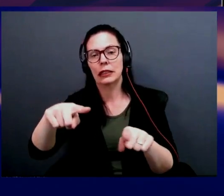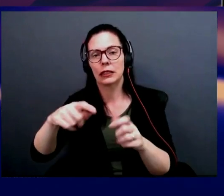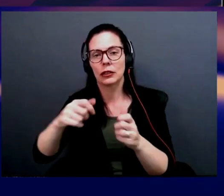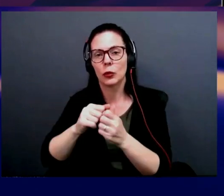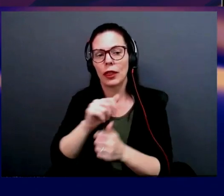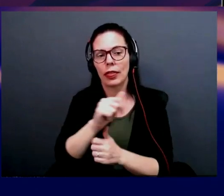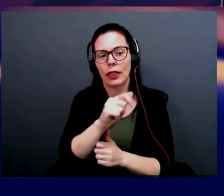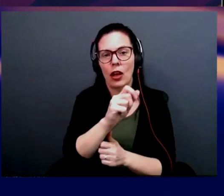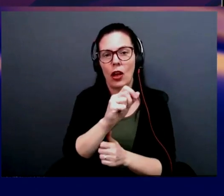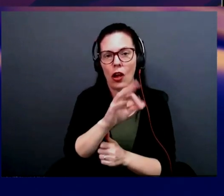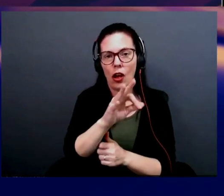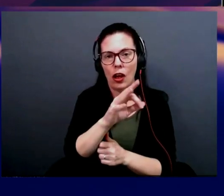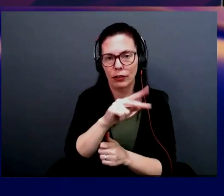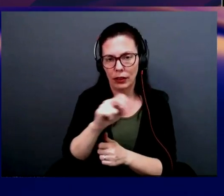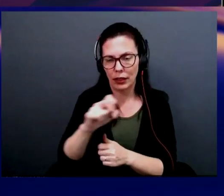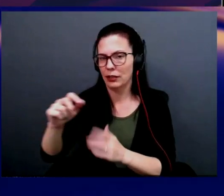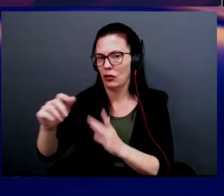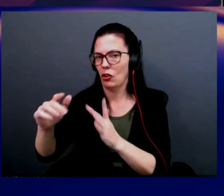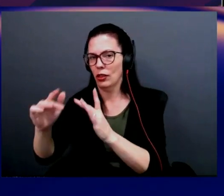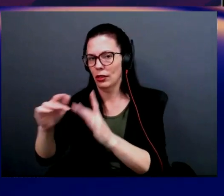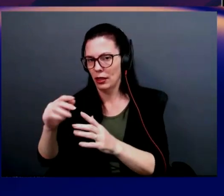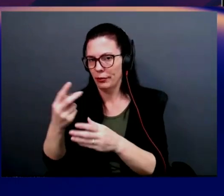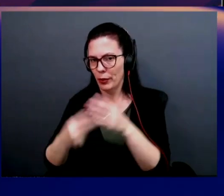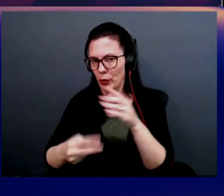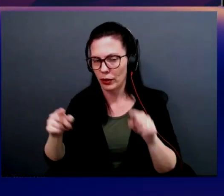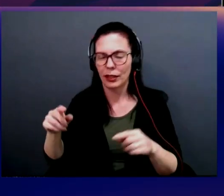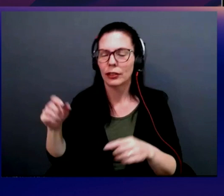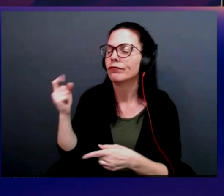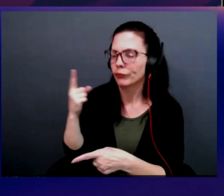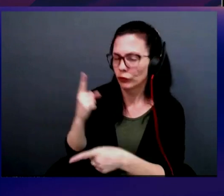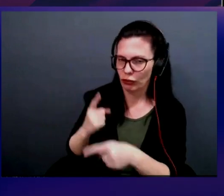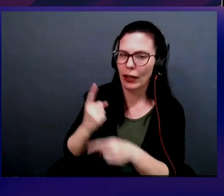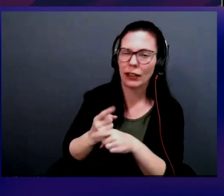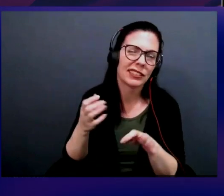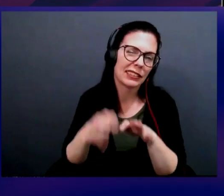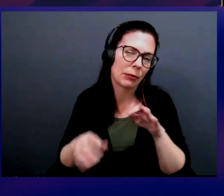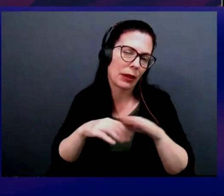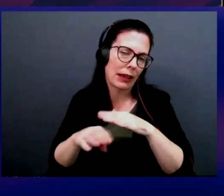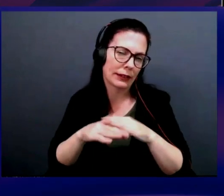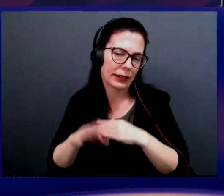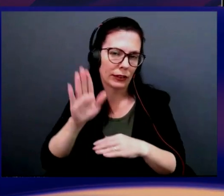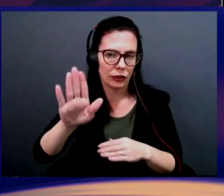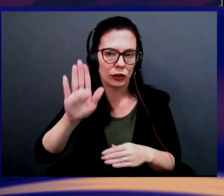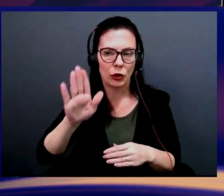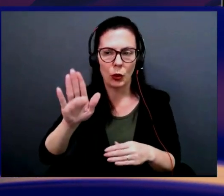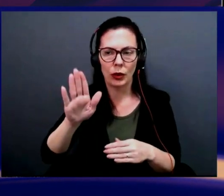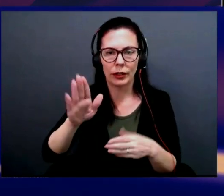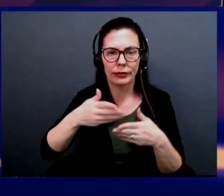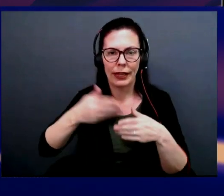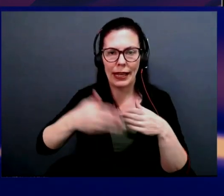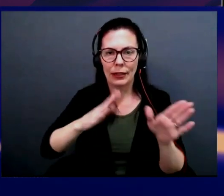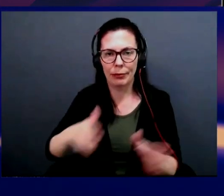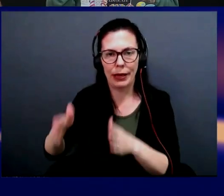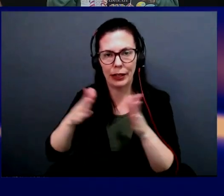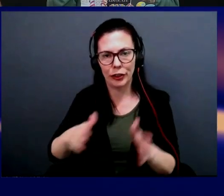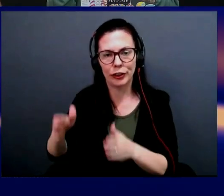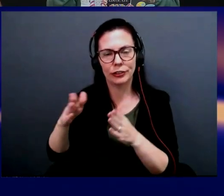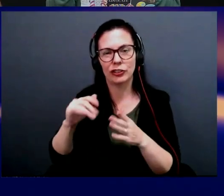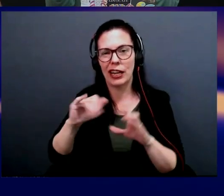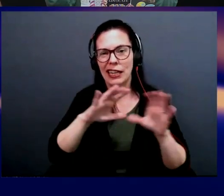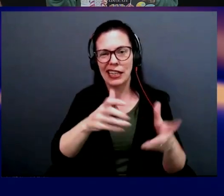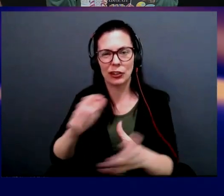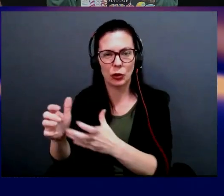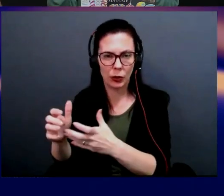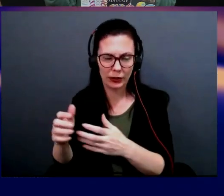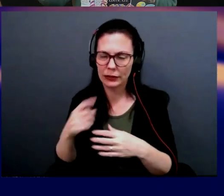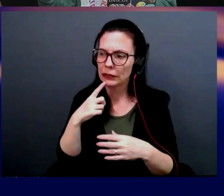online modes. Correct, and it just makes it very simple to like access your data, like, and kind of you said like in the kind of categorical thing, you just say like, I